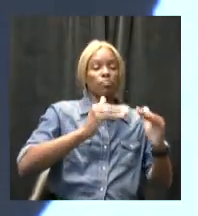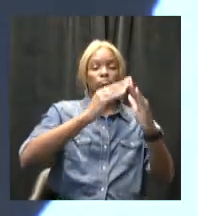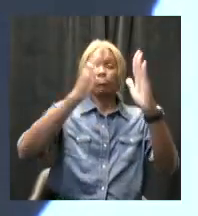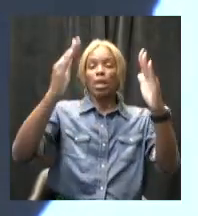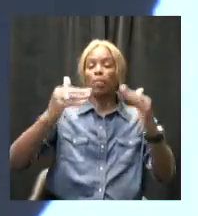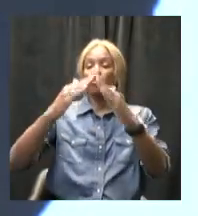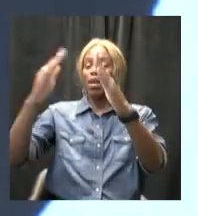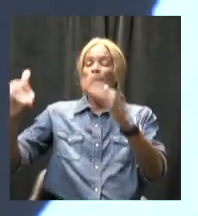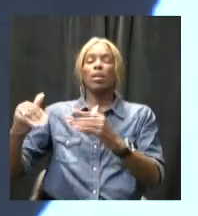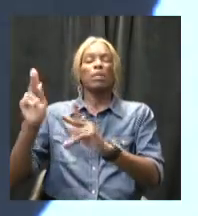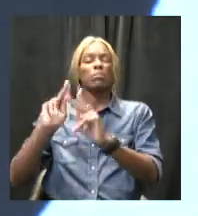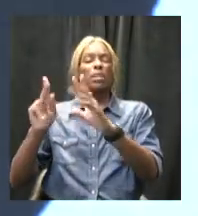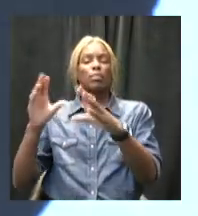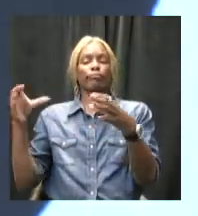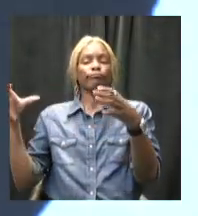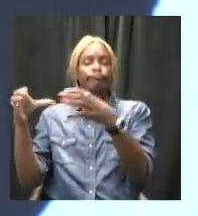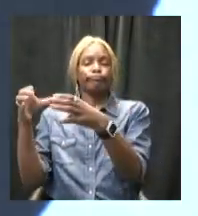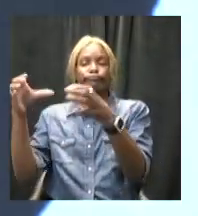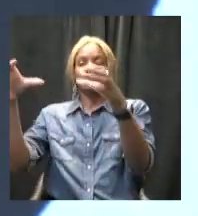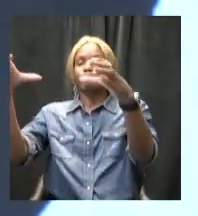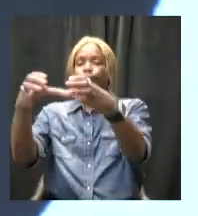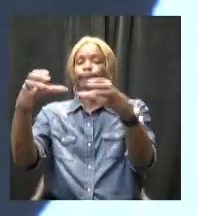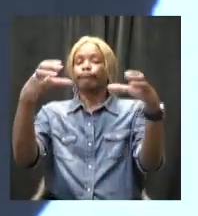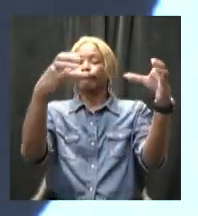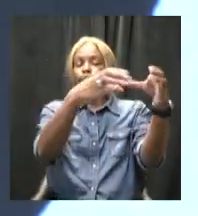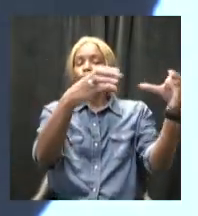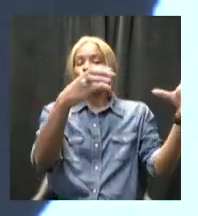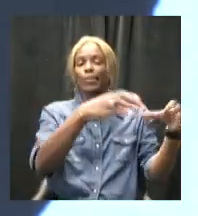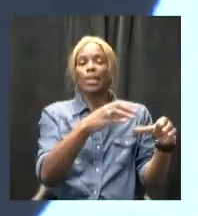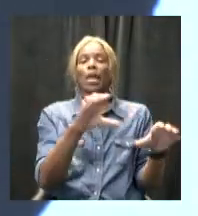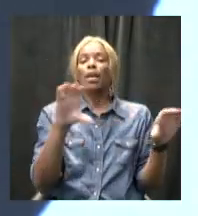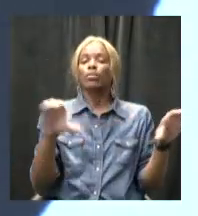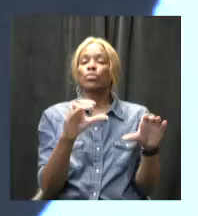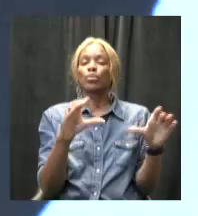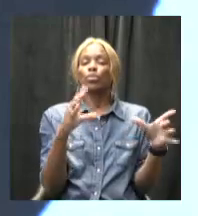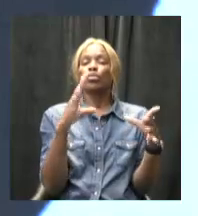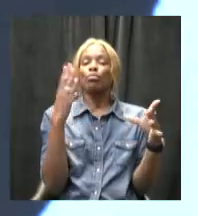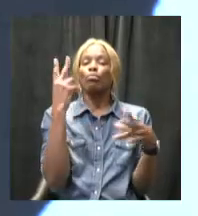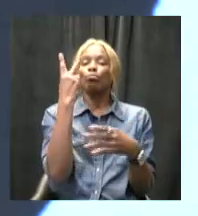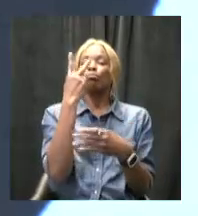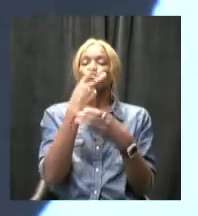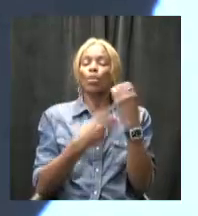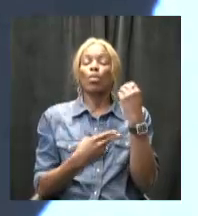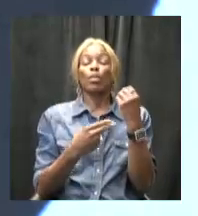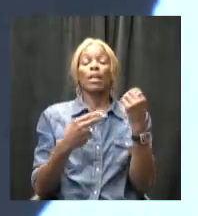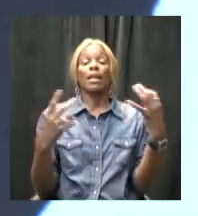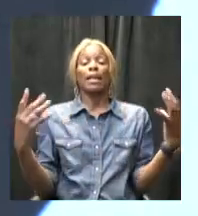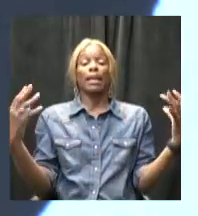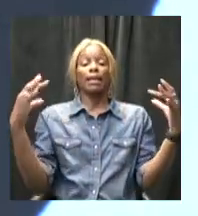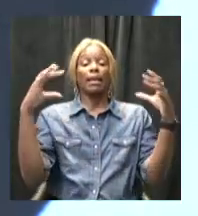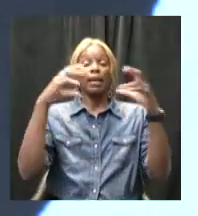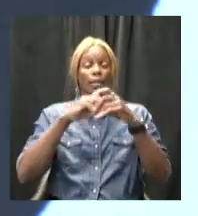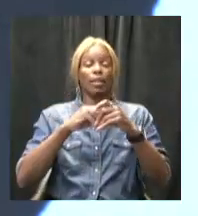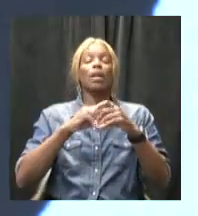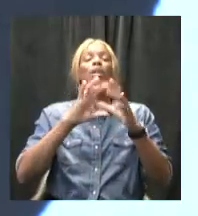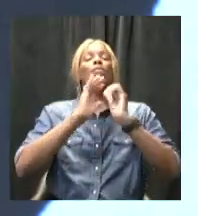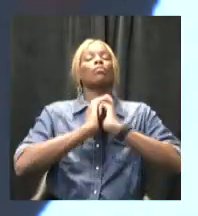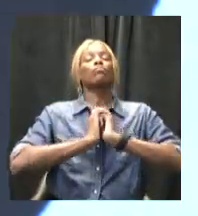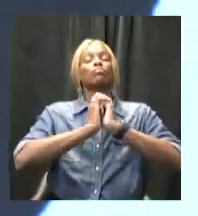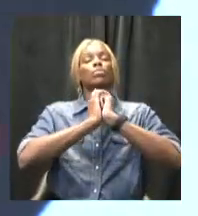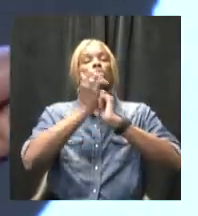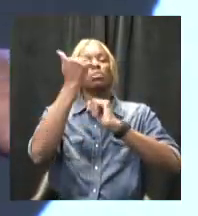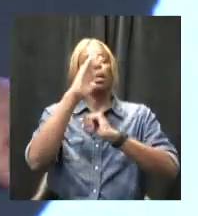gathering right at home. They were able to do both as they gathered and they worshiped God. that worship is